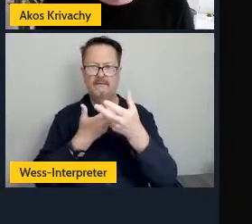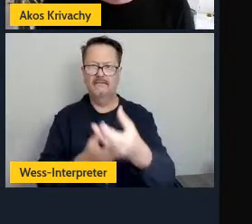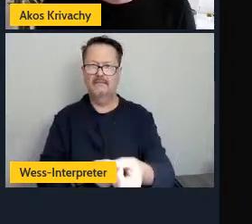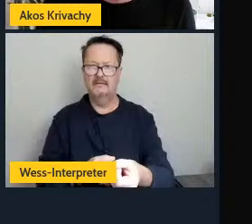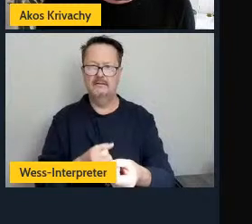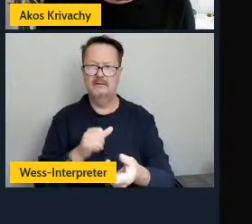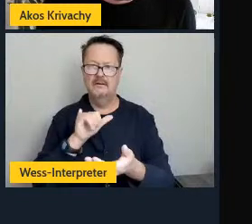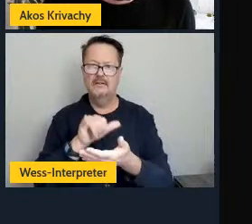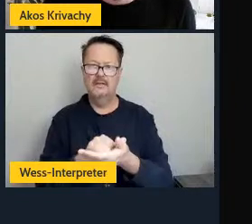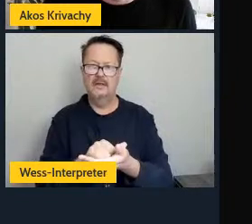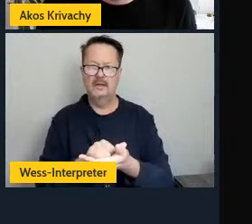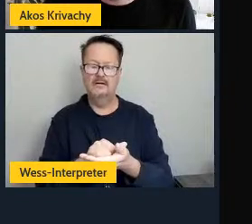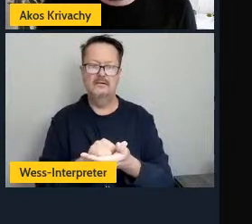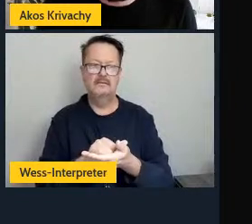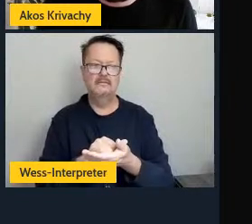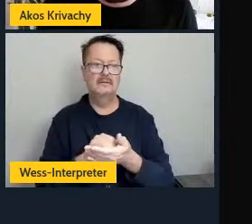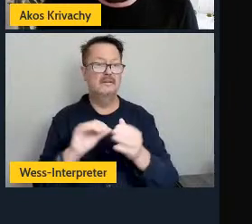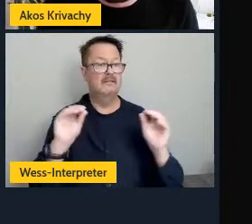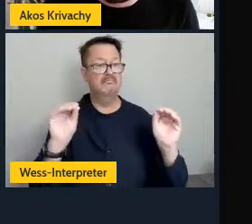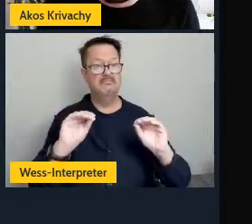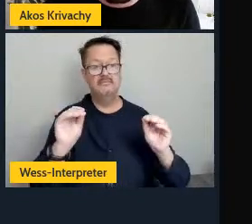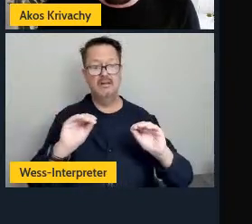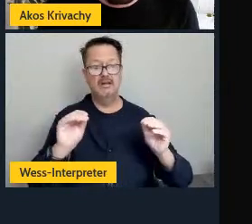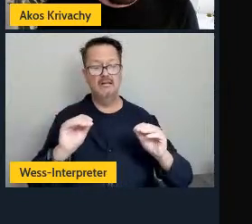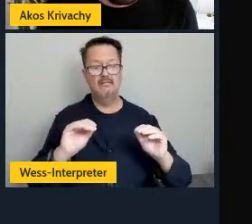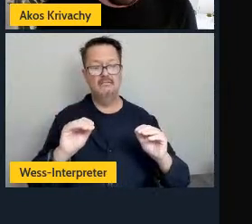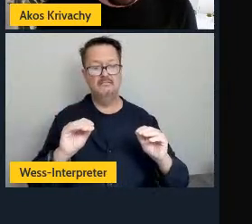that none of the